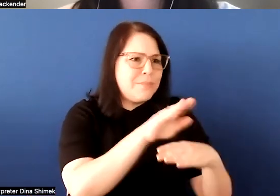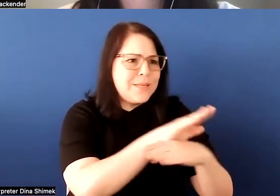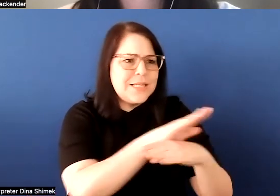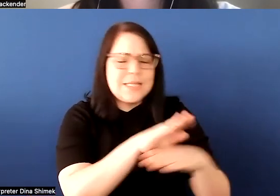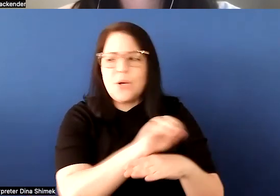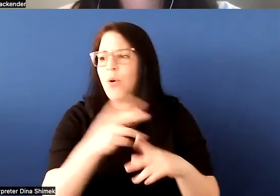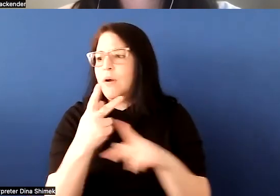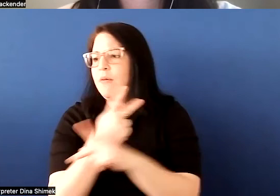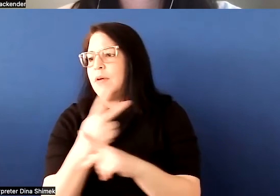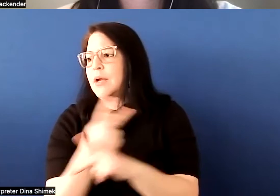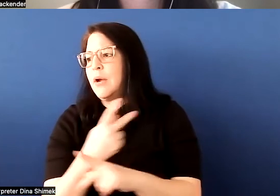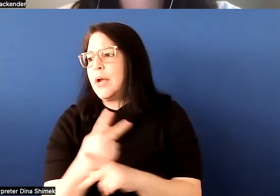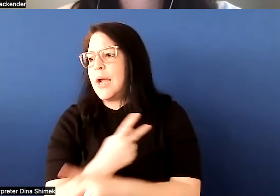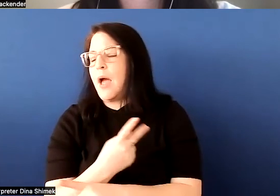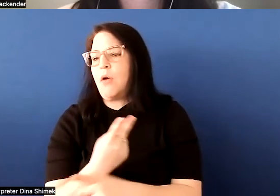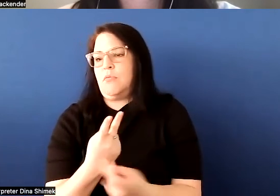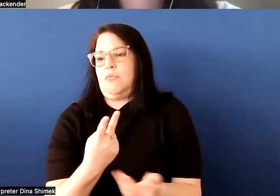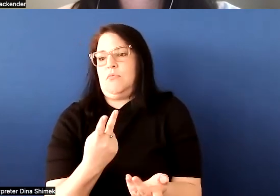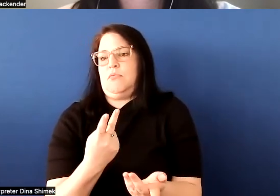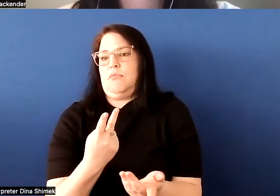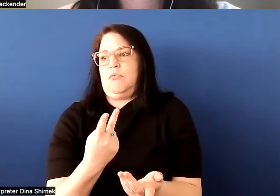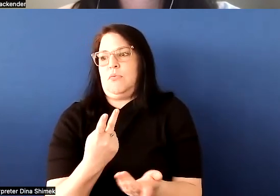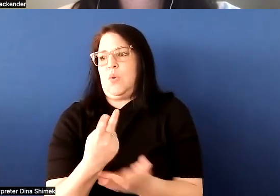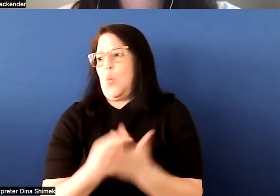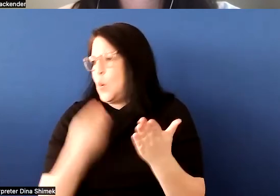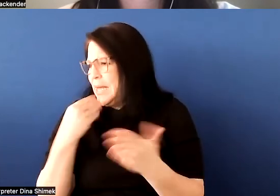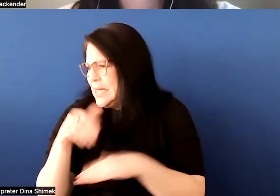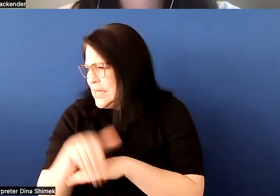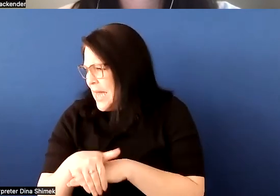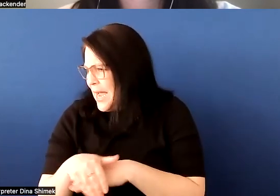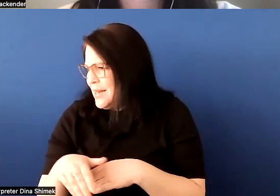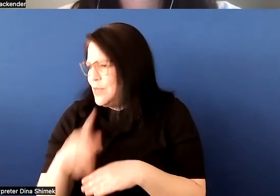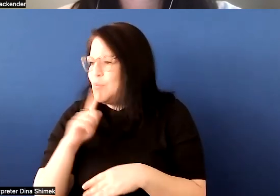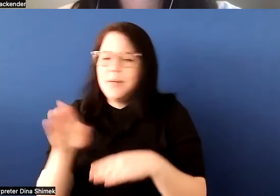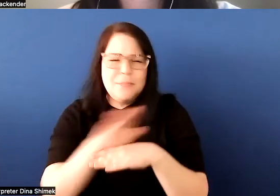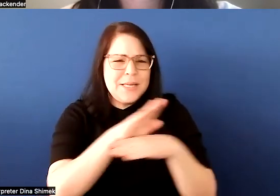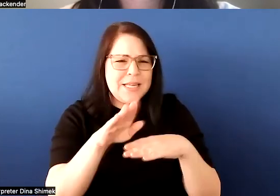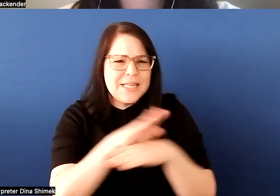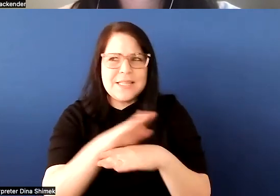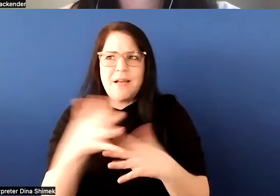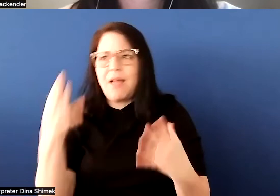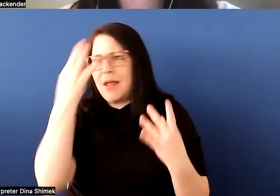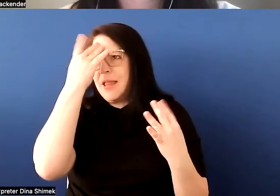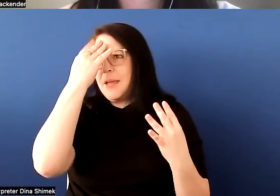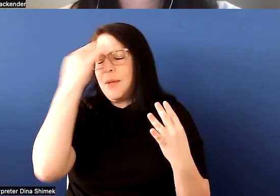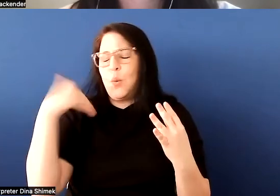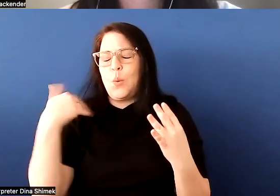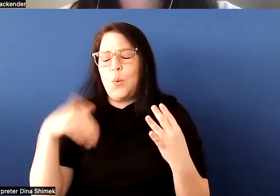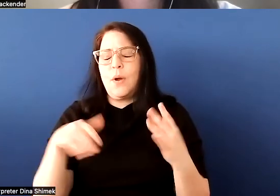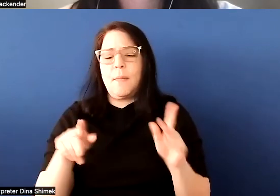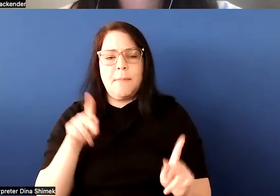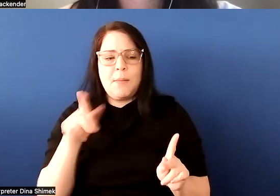out, for us, it's just trying to figure out what we're going to eat for dinner. And there's a lot. And what I hear about people who open an Able